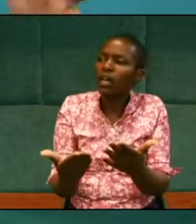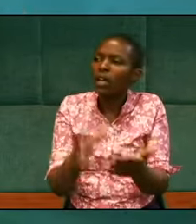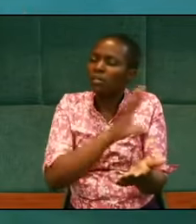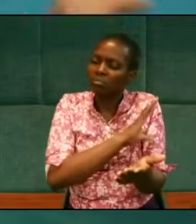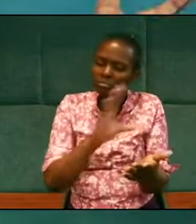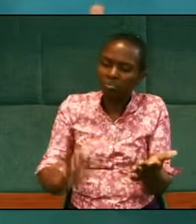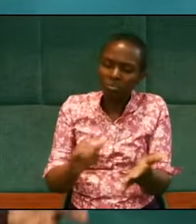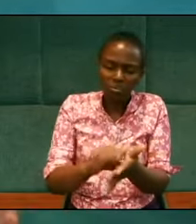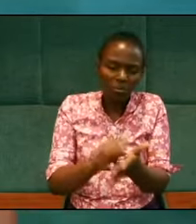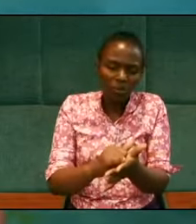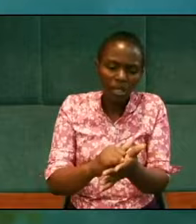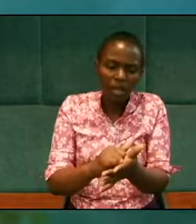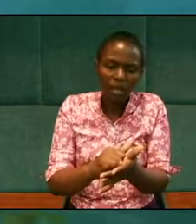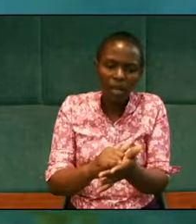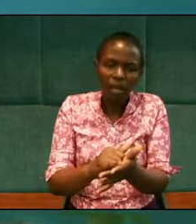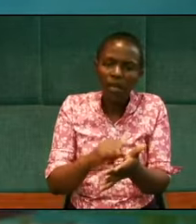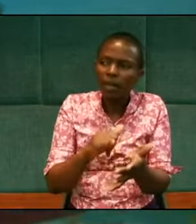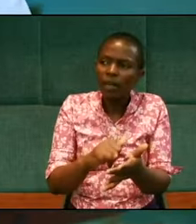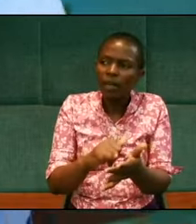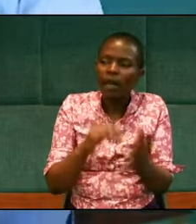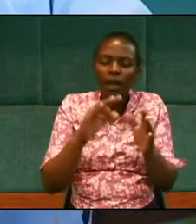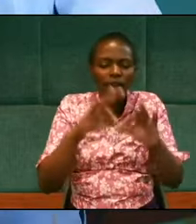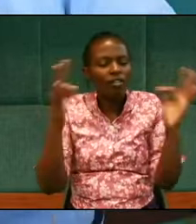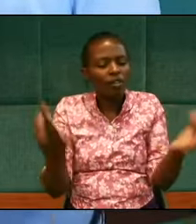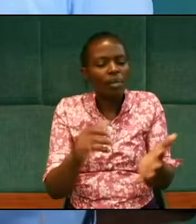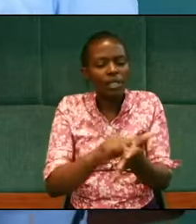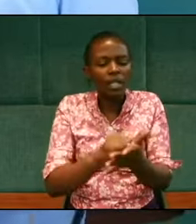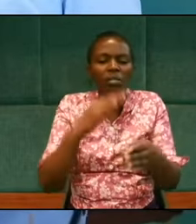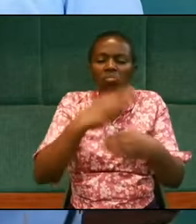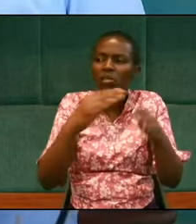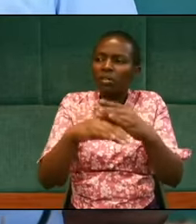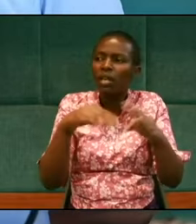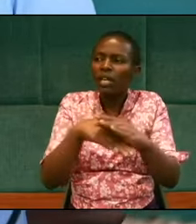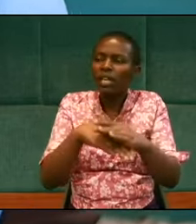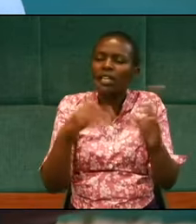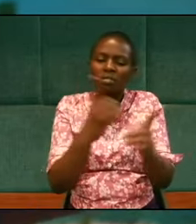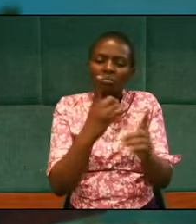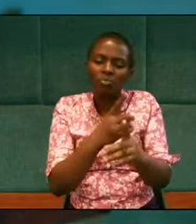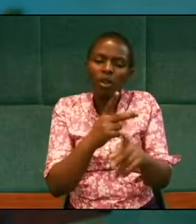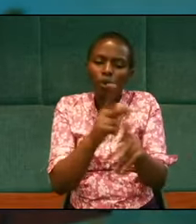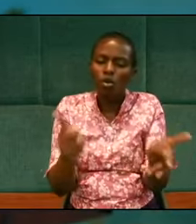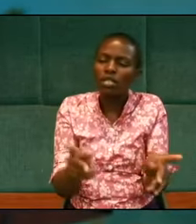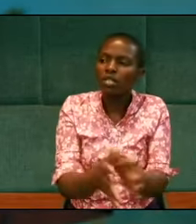Before you decide, whom shall I then marry? I've not even done 1/30th of this whole thing.